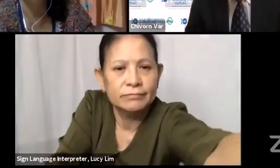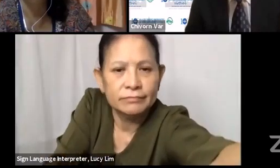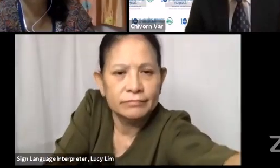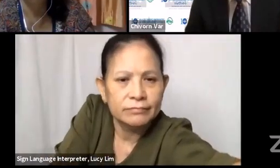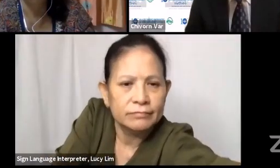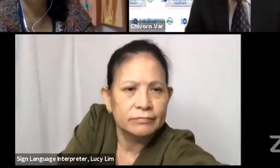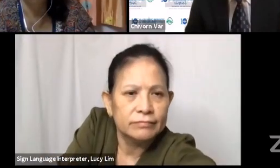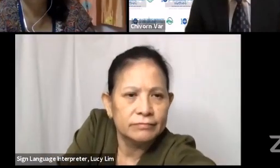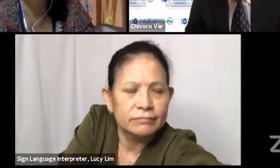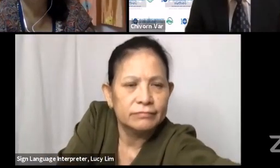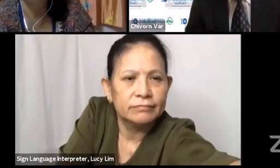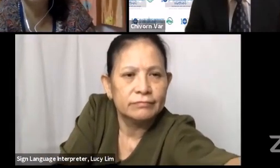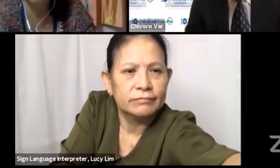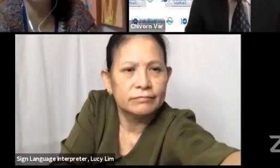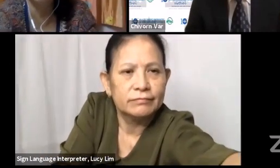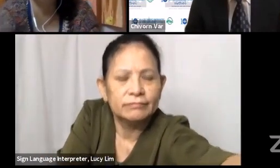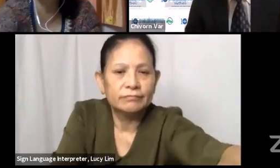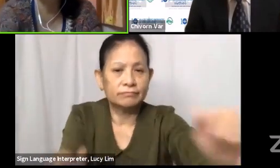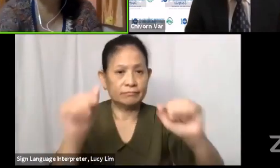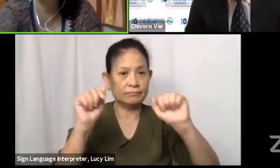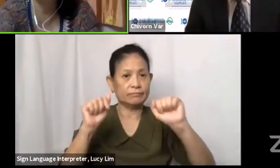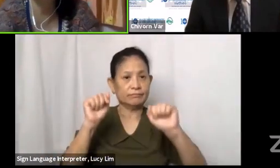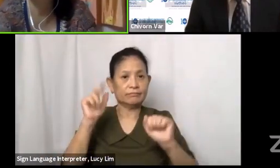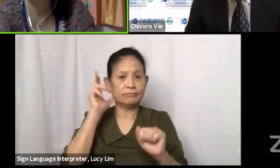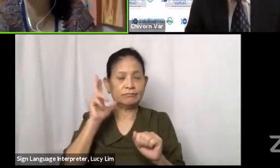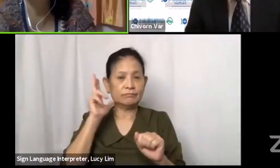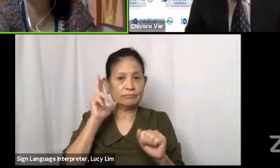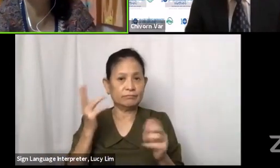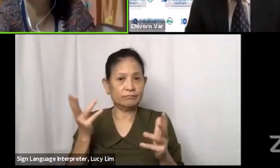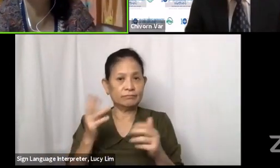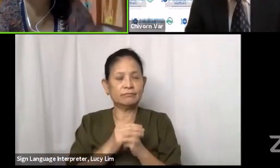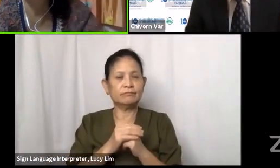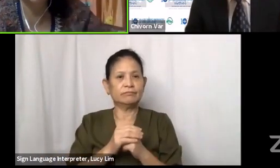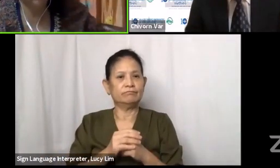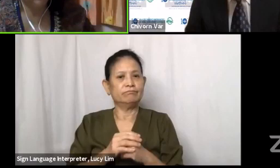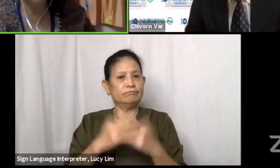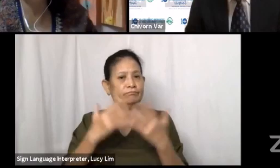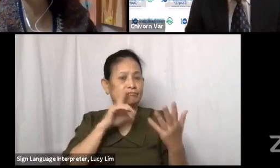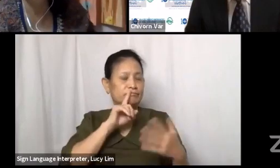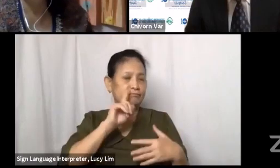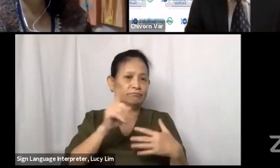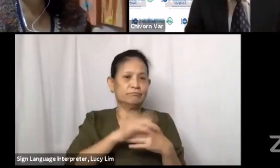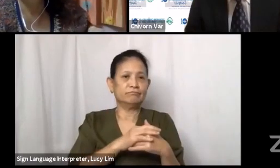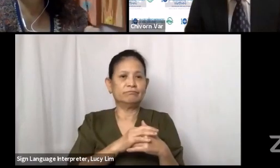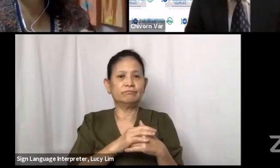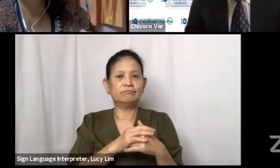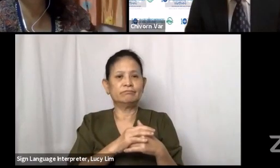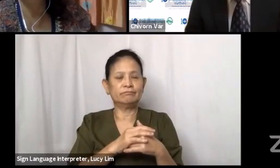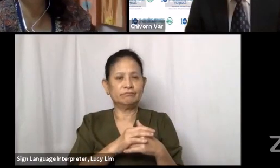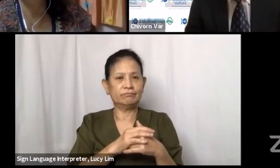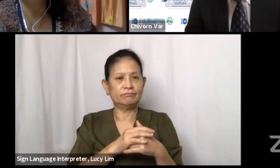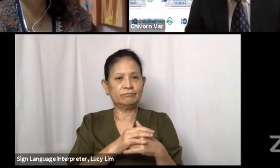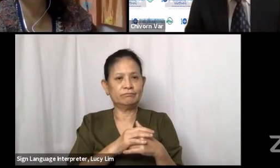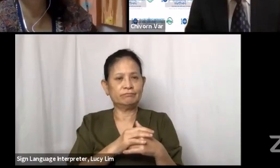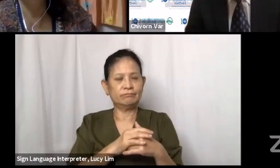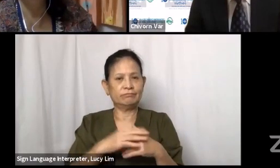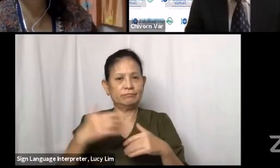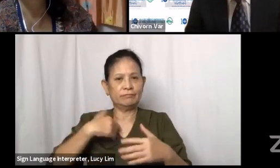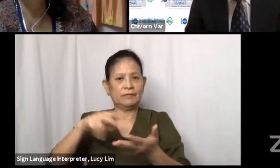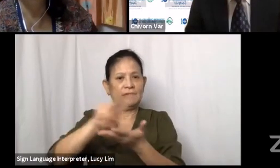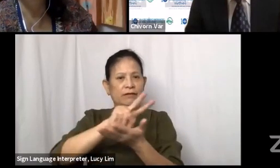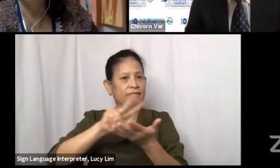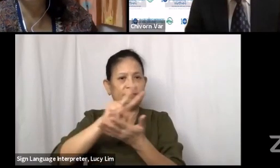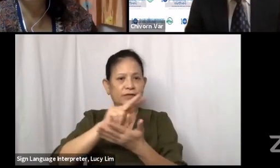So am I audible? Yes, you are very audible, yes. So I guess my video is not